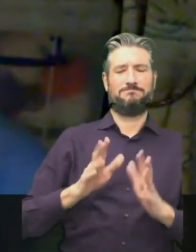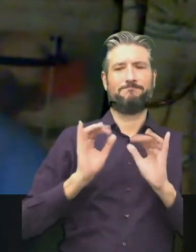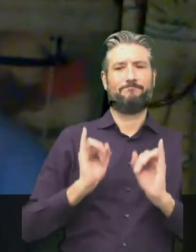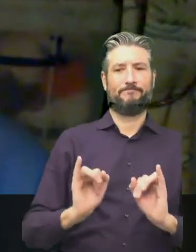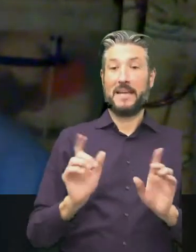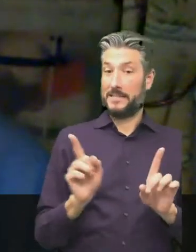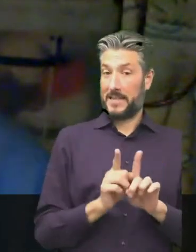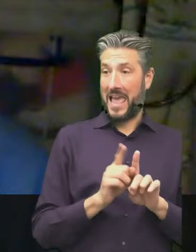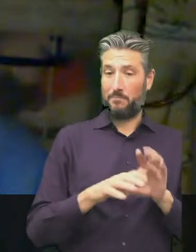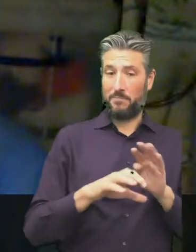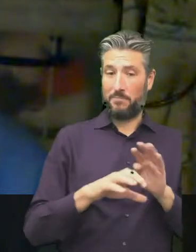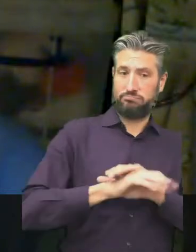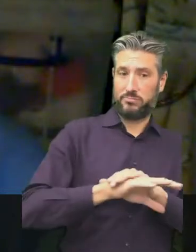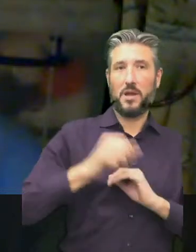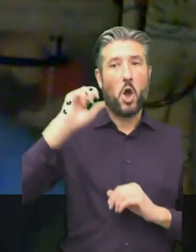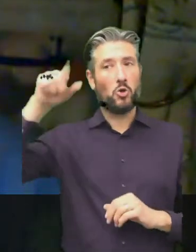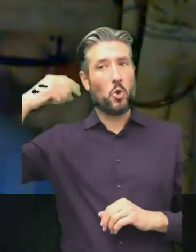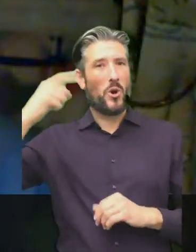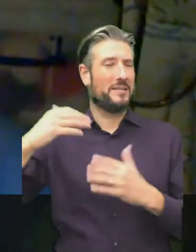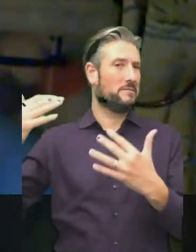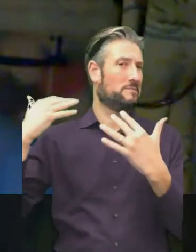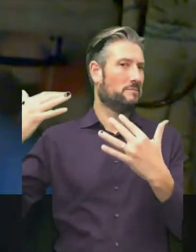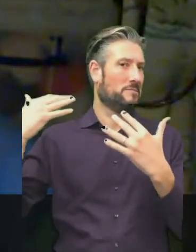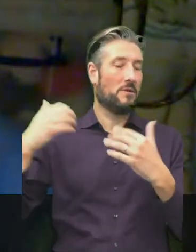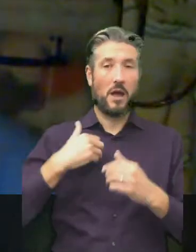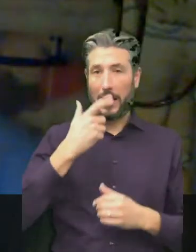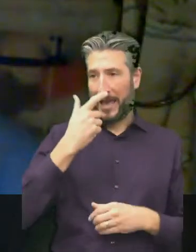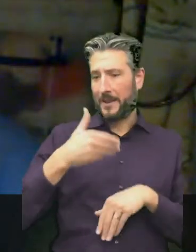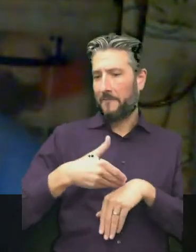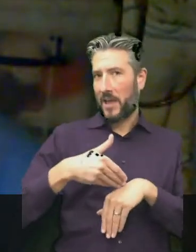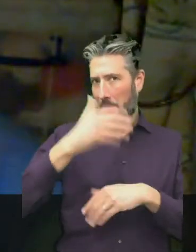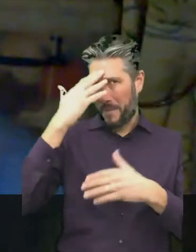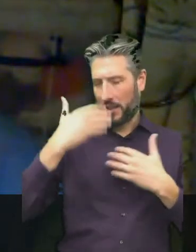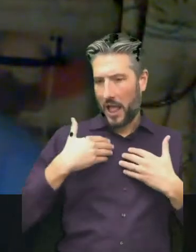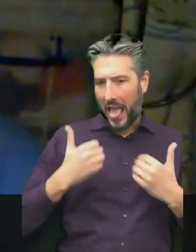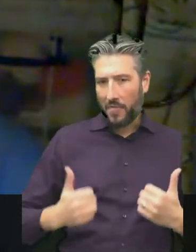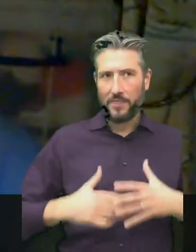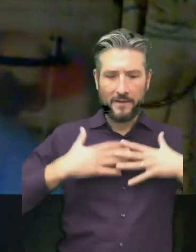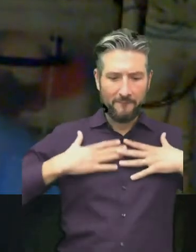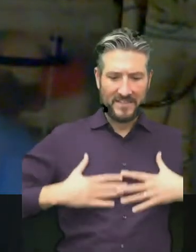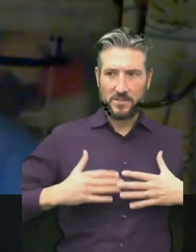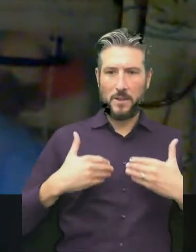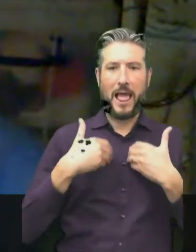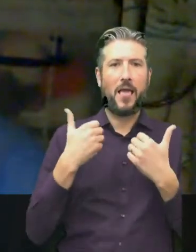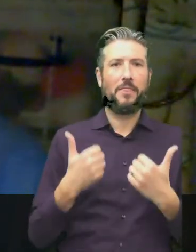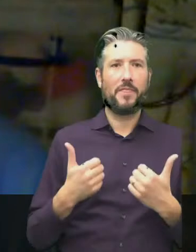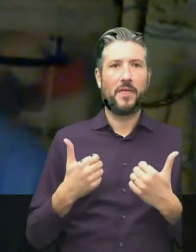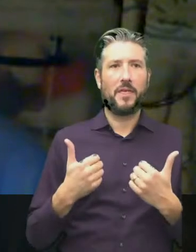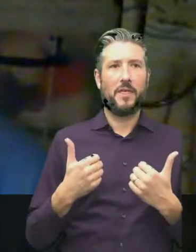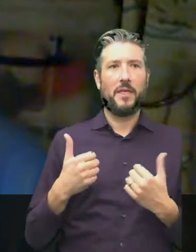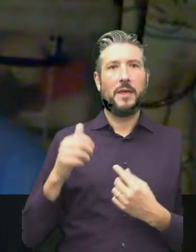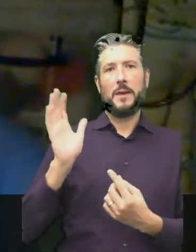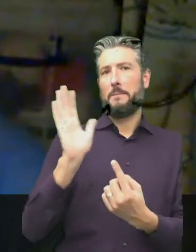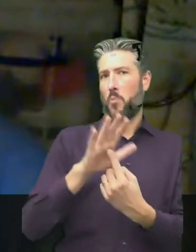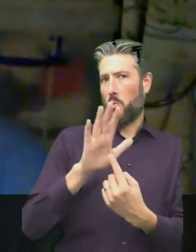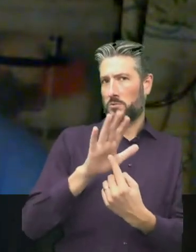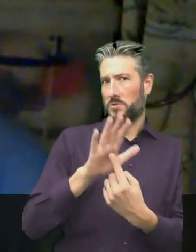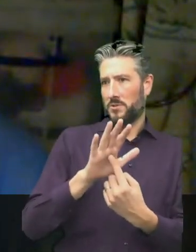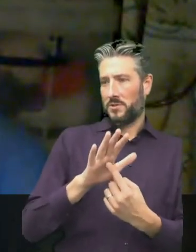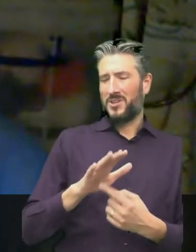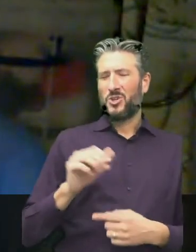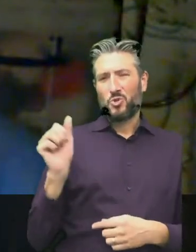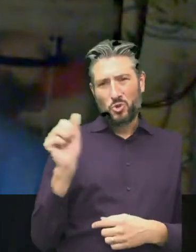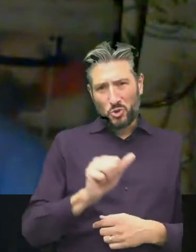harmful to a mental and physical health. We need to encourage drivers to switch to quieter, less stress-inducing